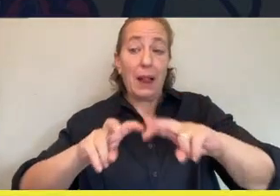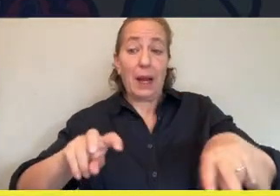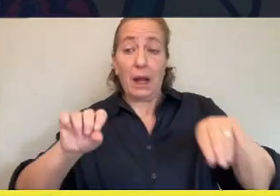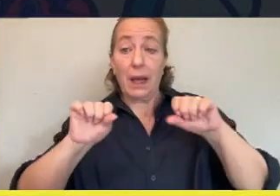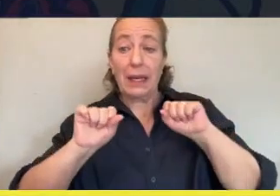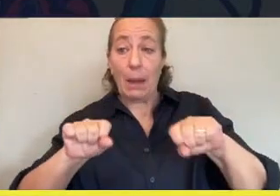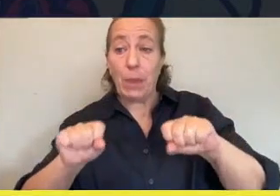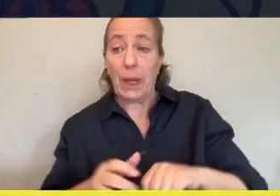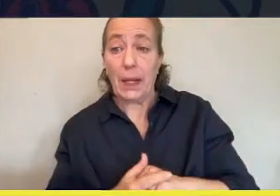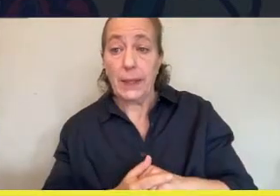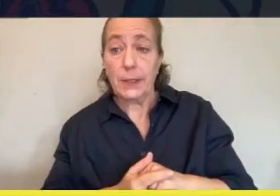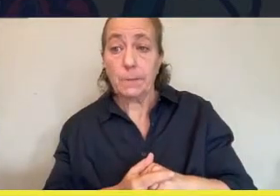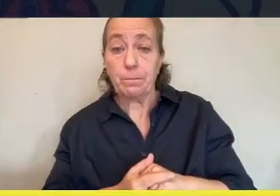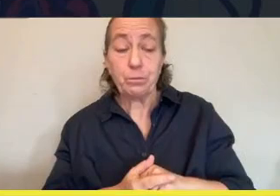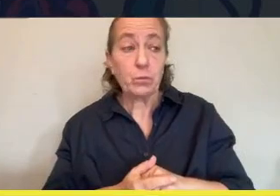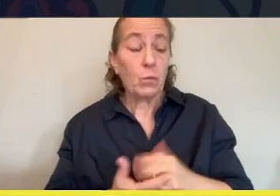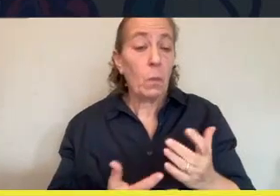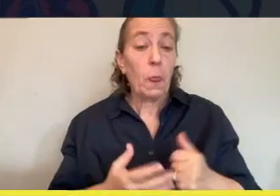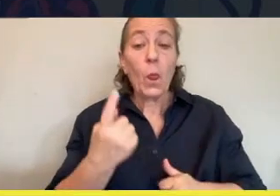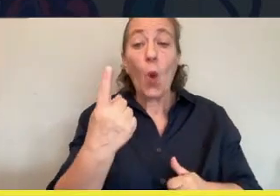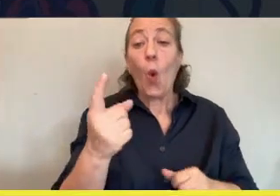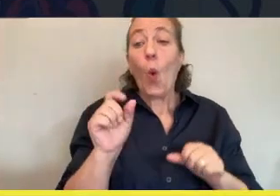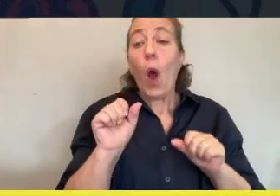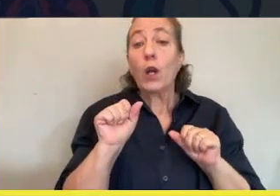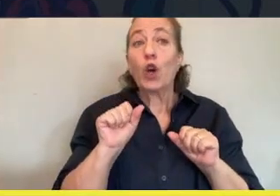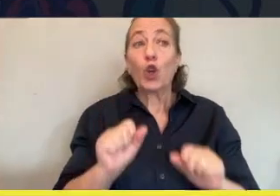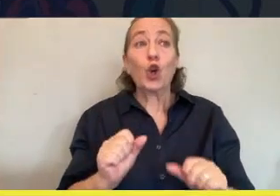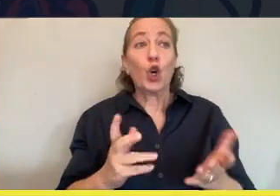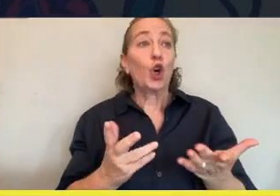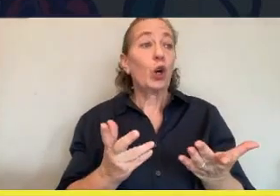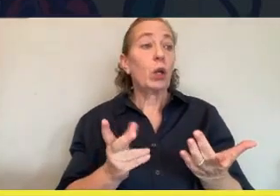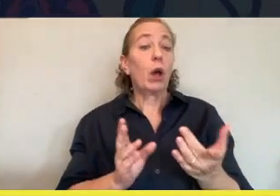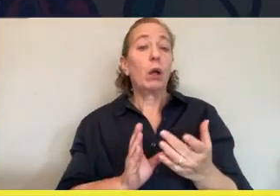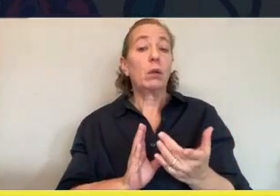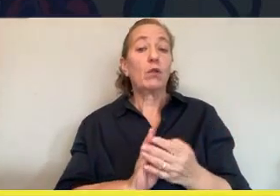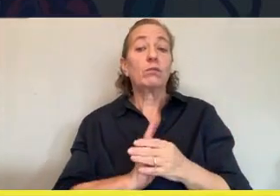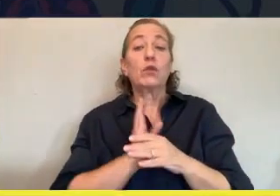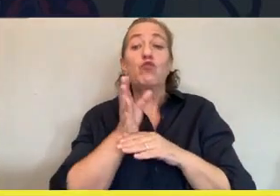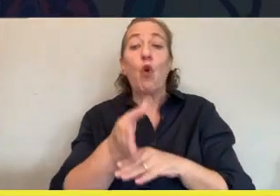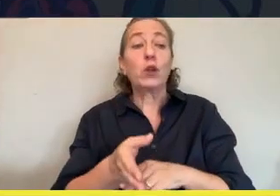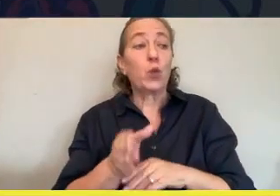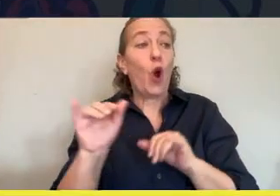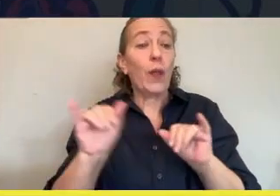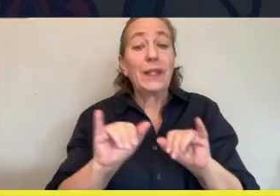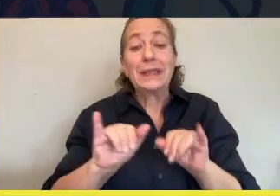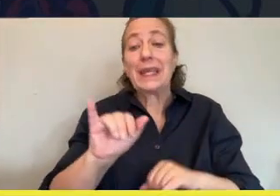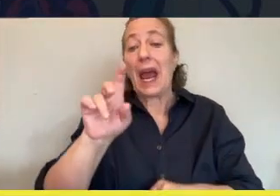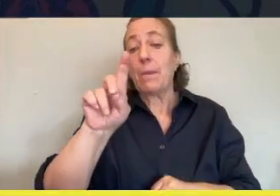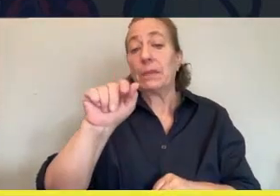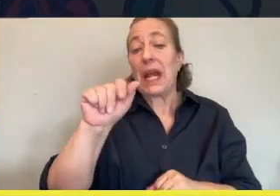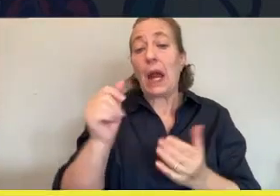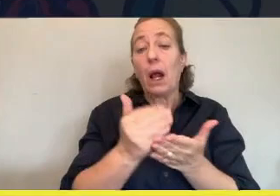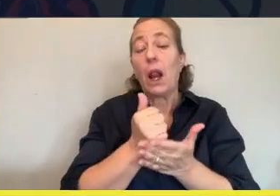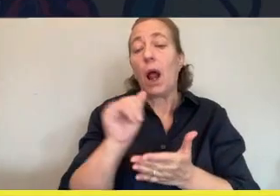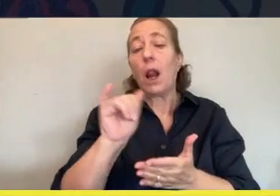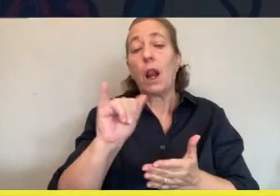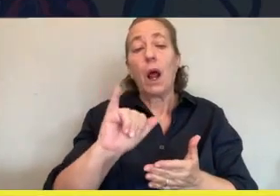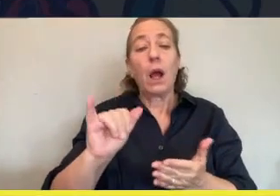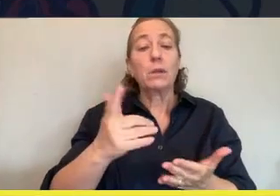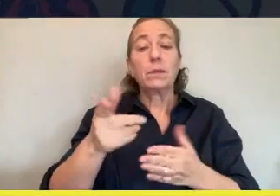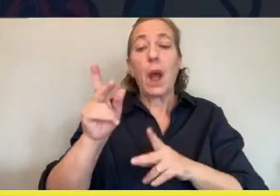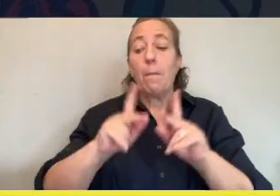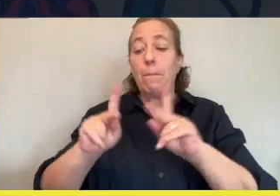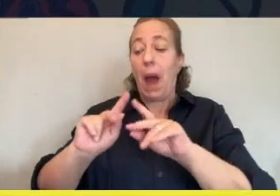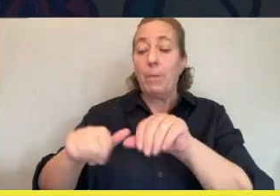One could crosswalk the same types of data collections, for example, population-based